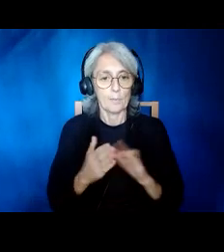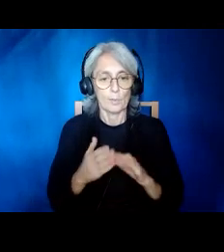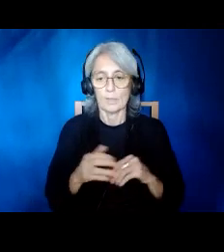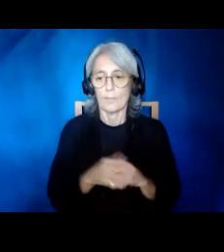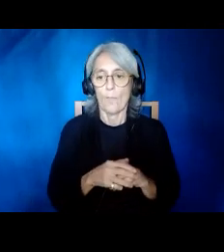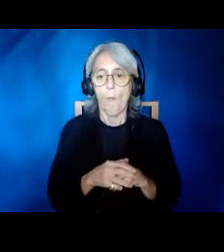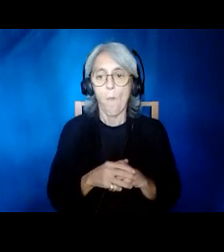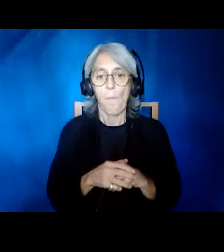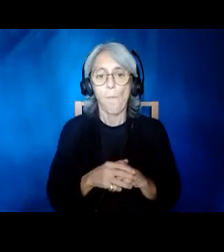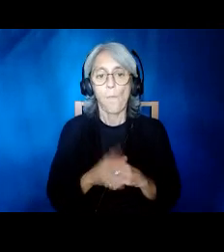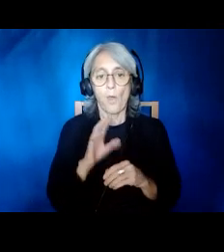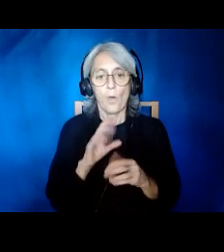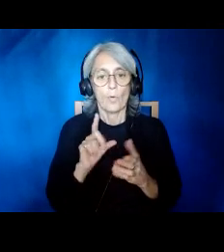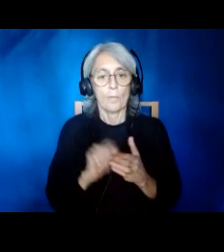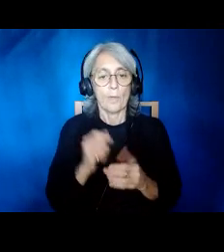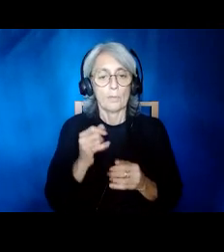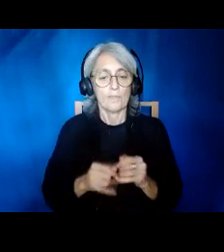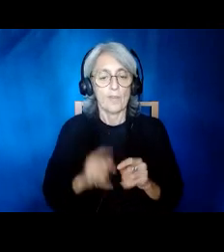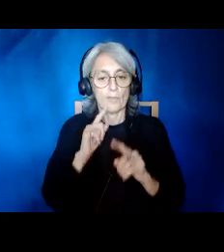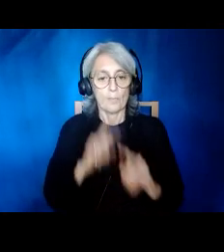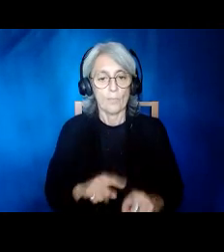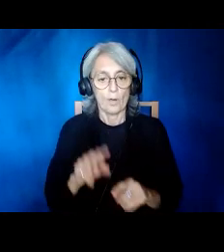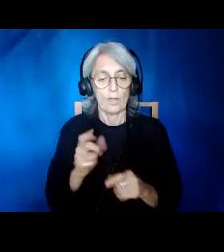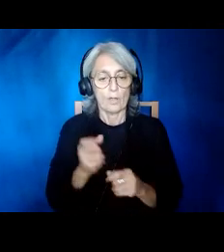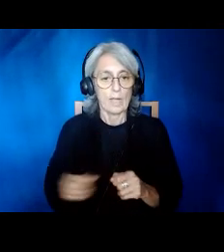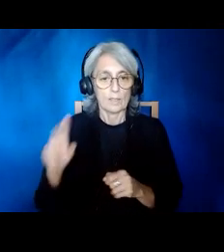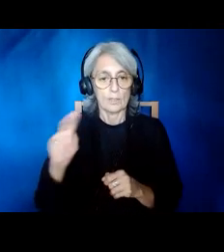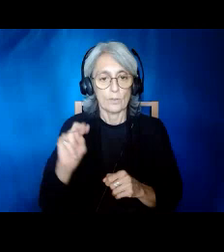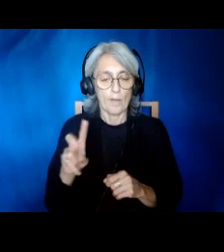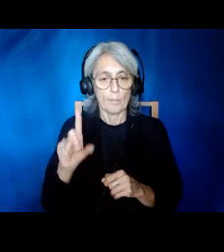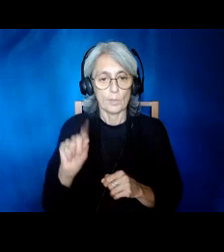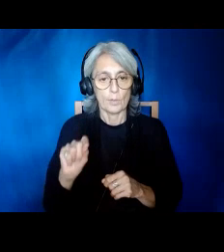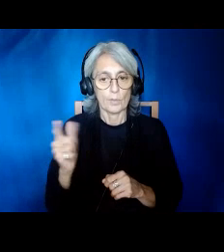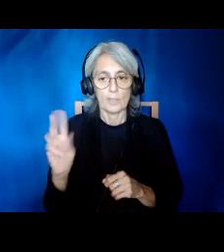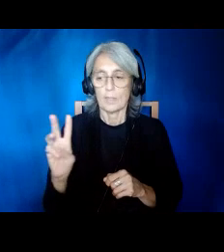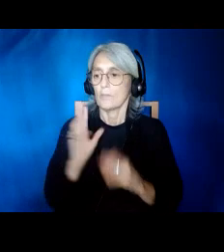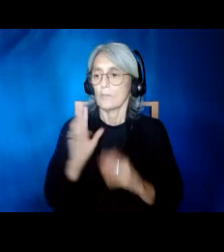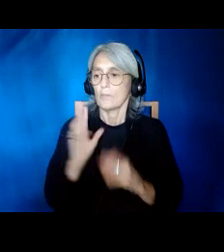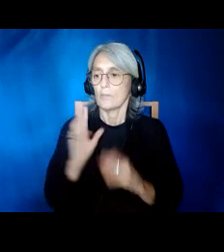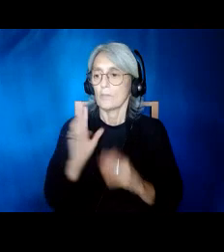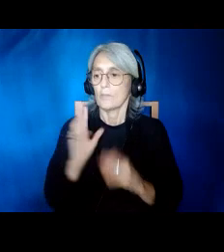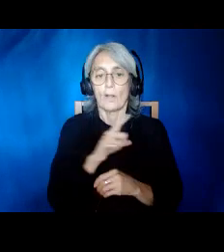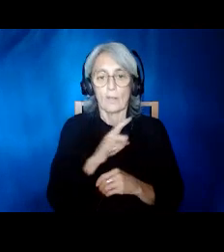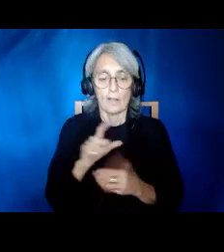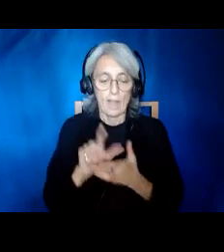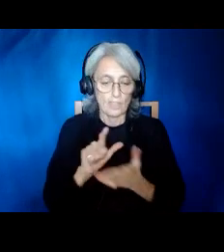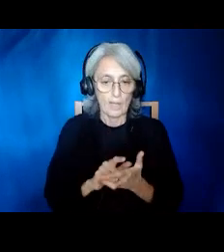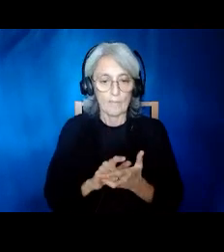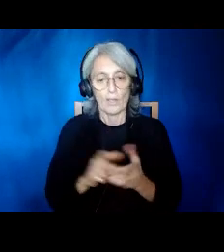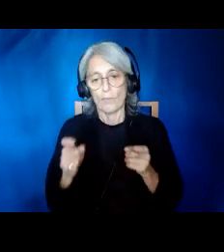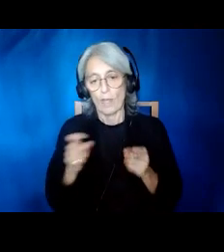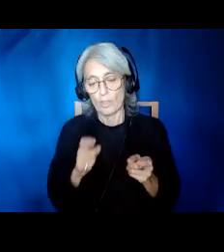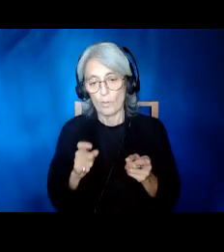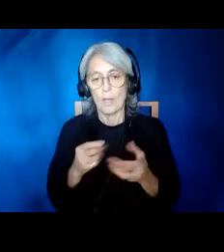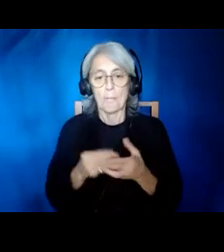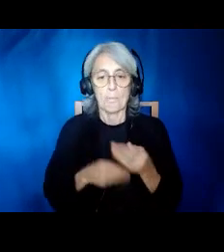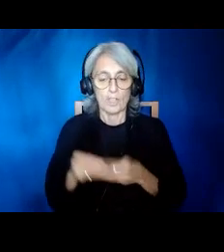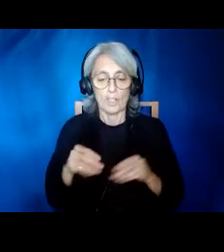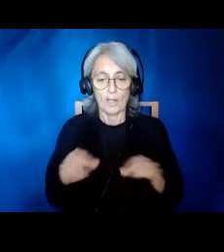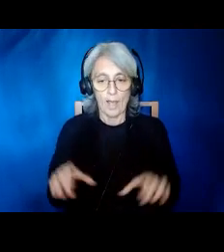produce a final report in November 2026 with recommendations for legislative, regulatory, and budgetary actions to